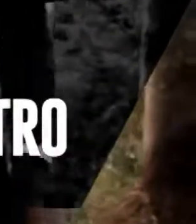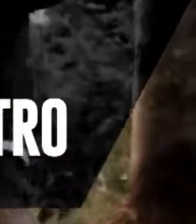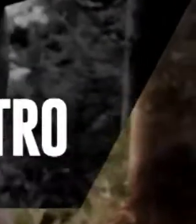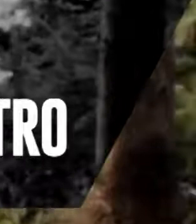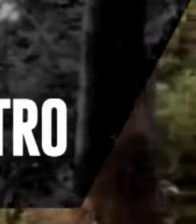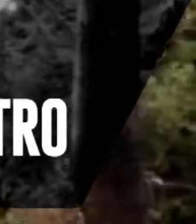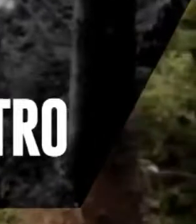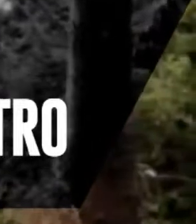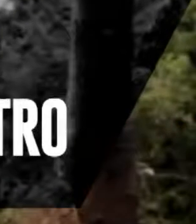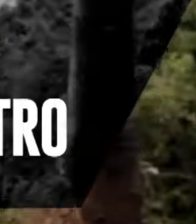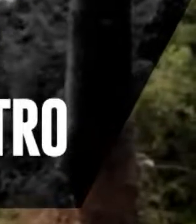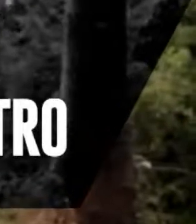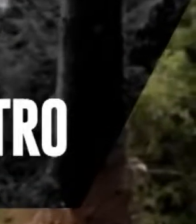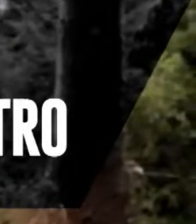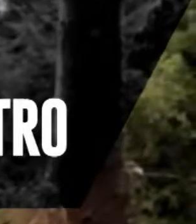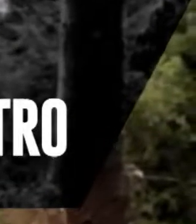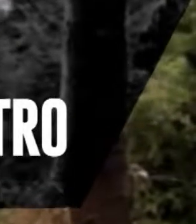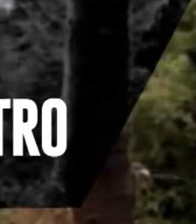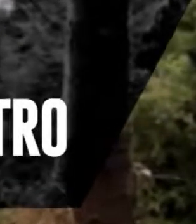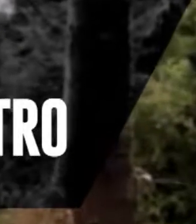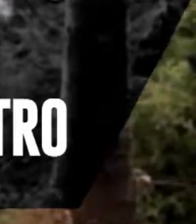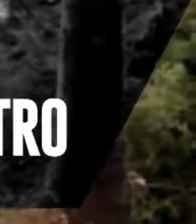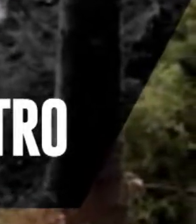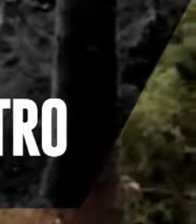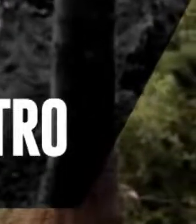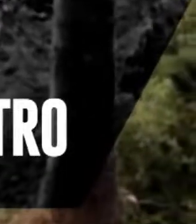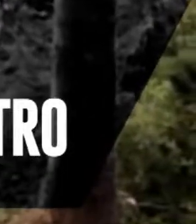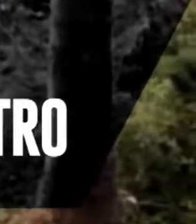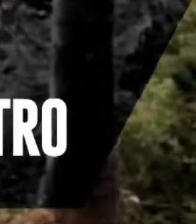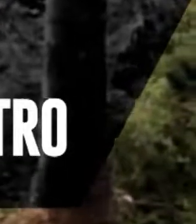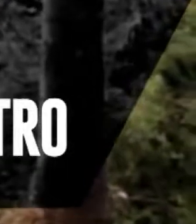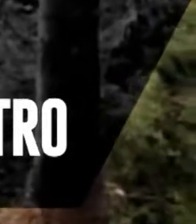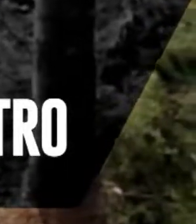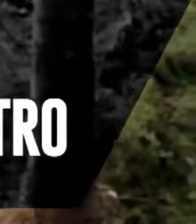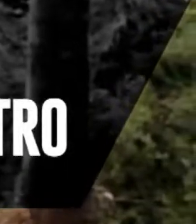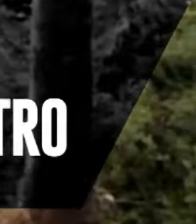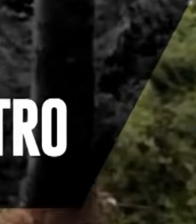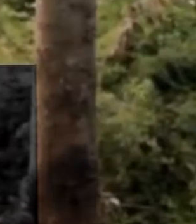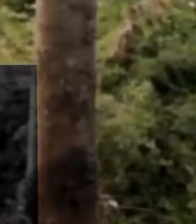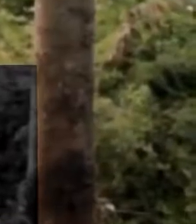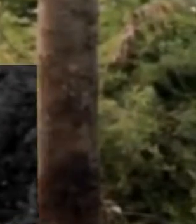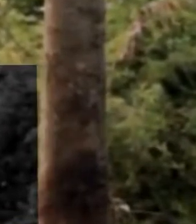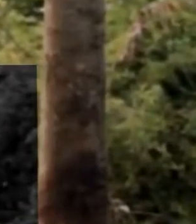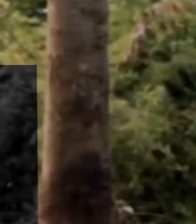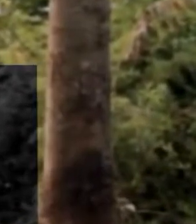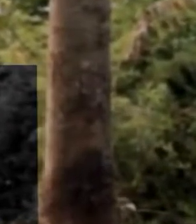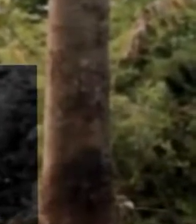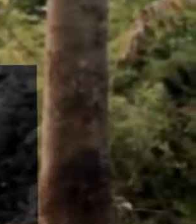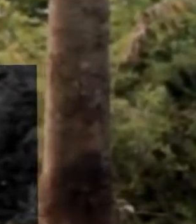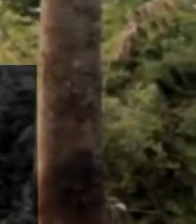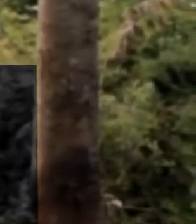to hear. Me sing one scotch, one bourbon man, one beer.